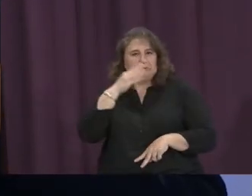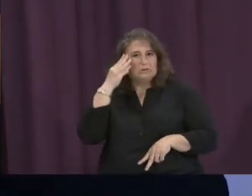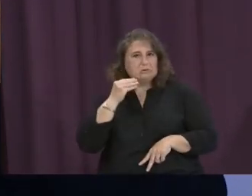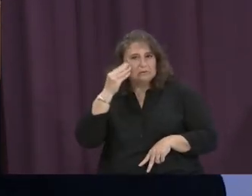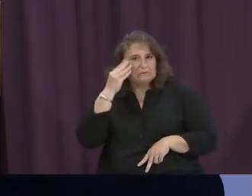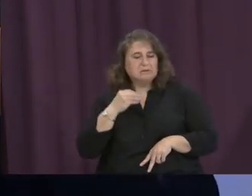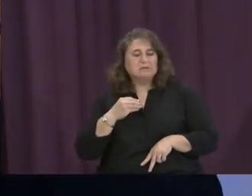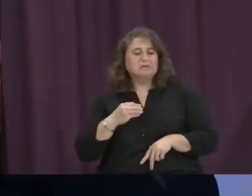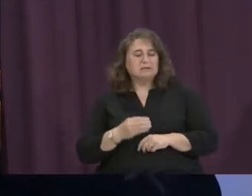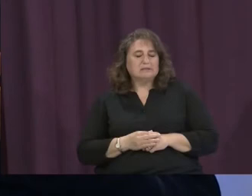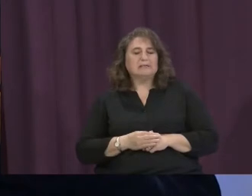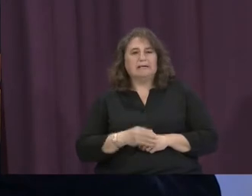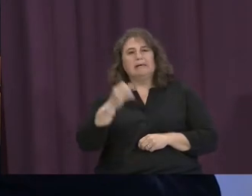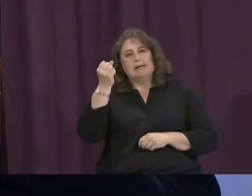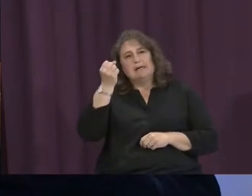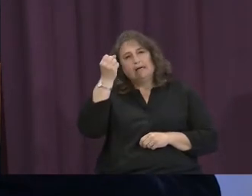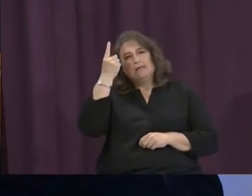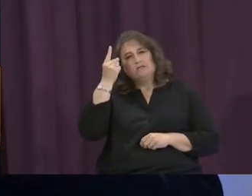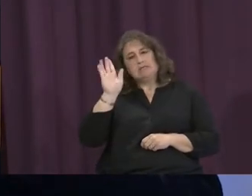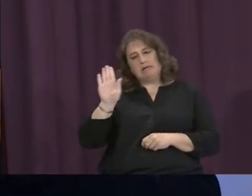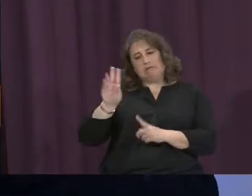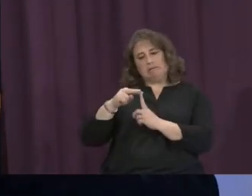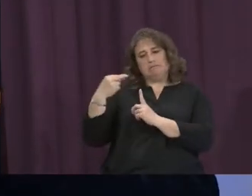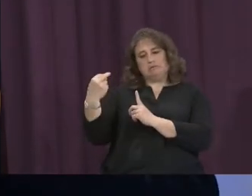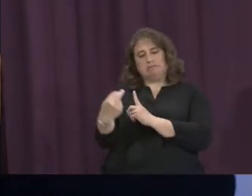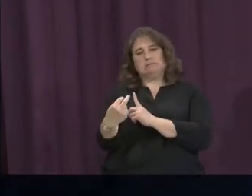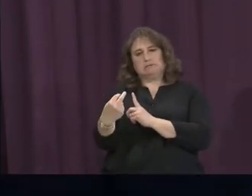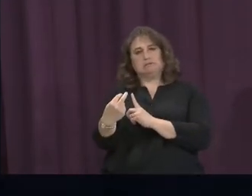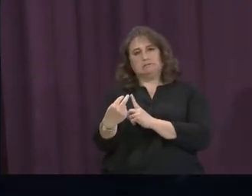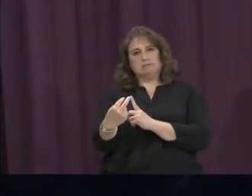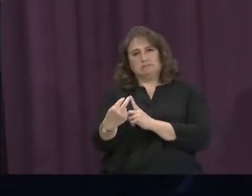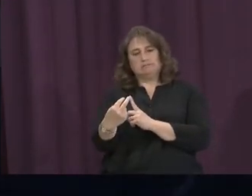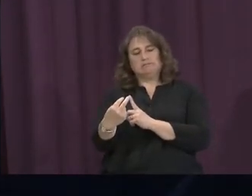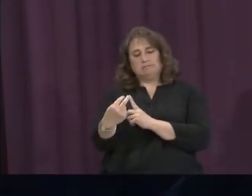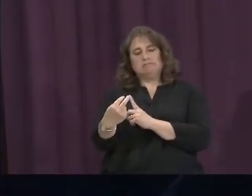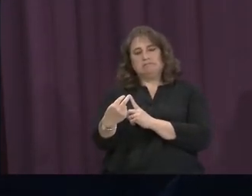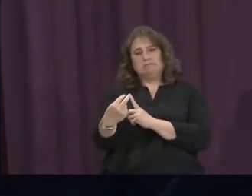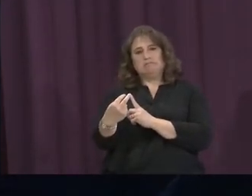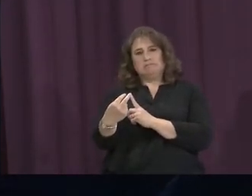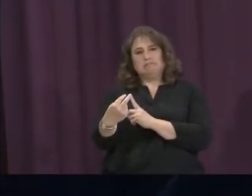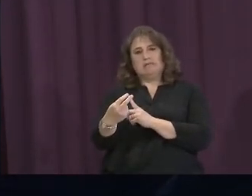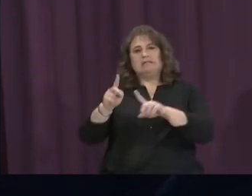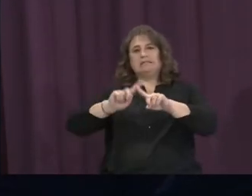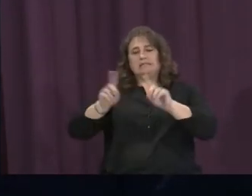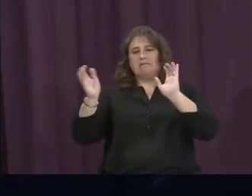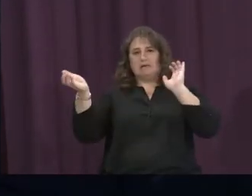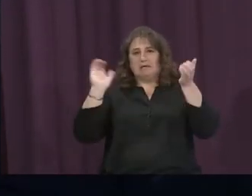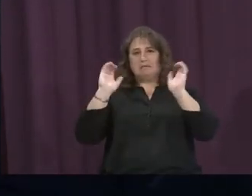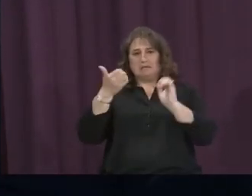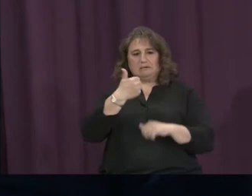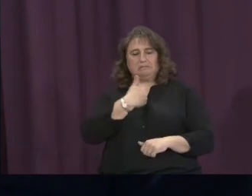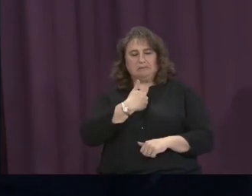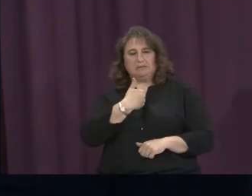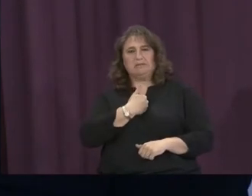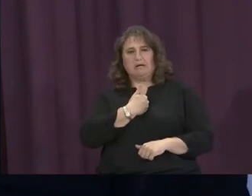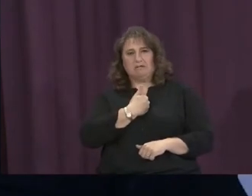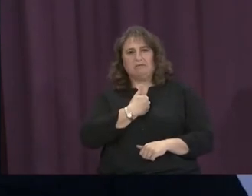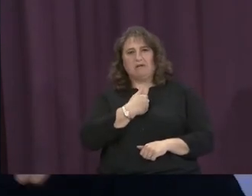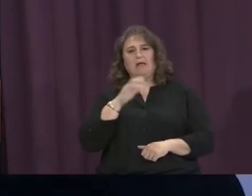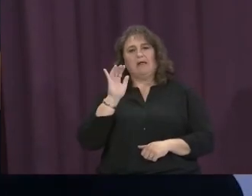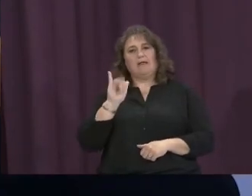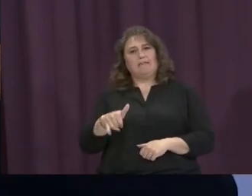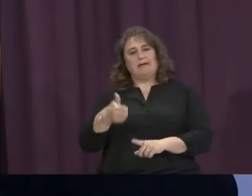just to understand people, it came from a different point of view than myself. Mm-hmm. Yeah. That really,